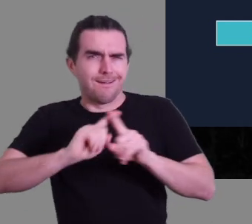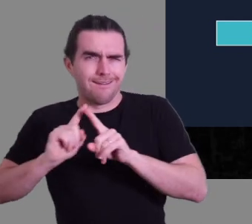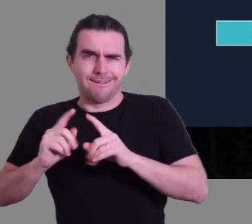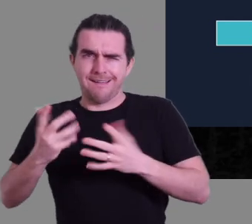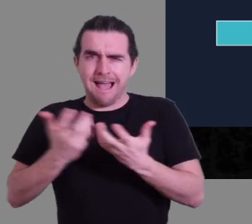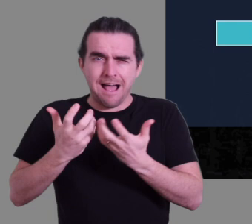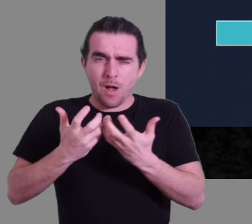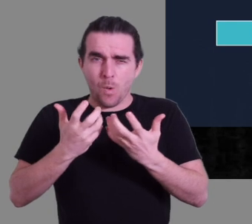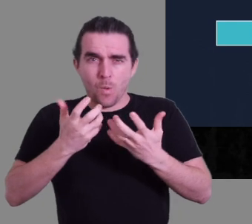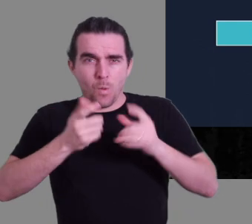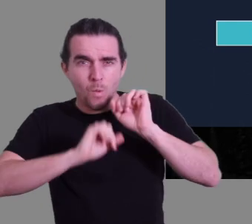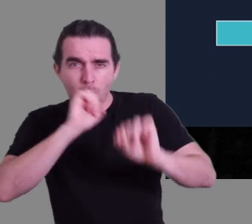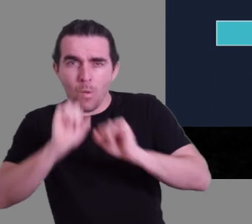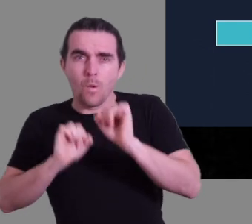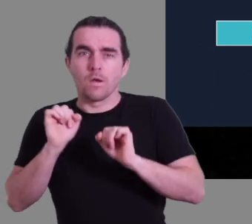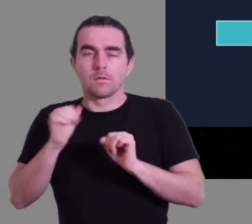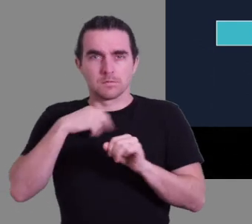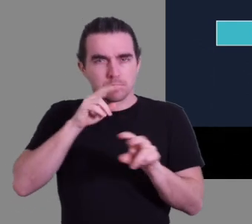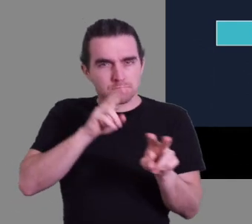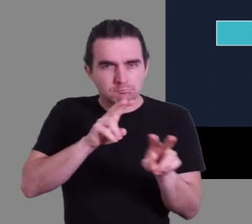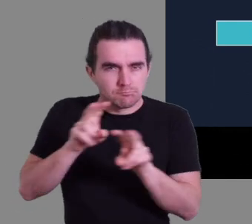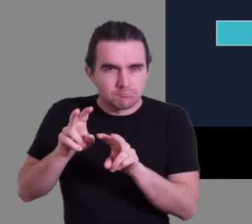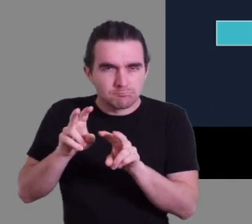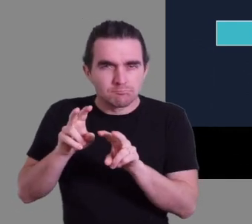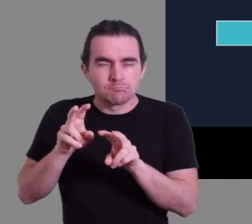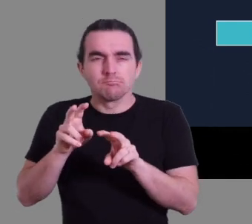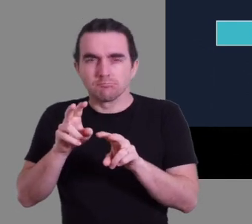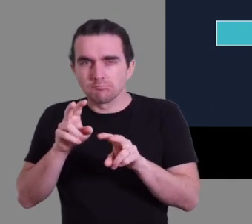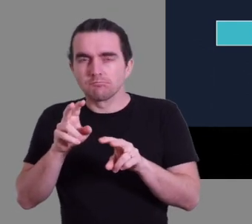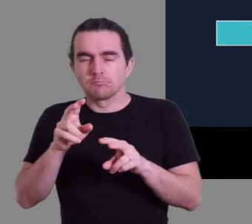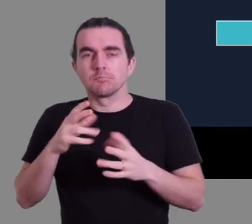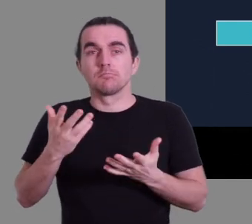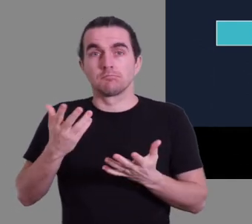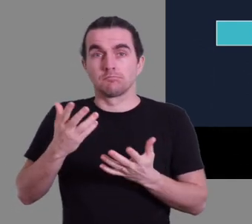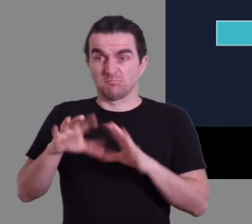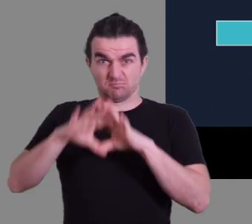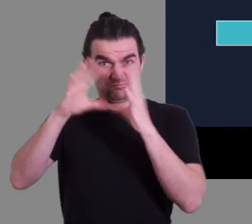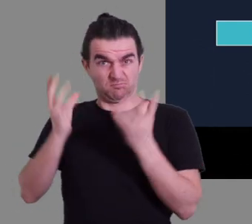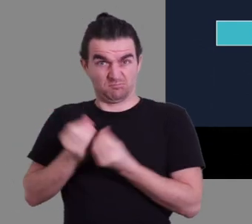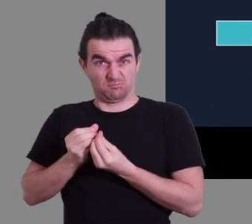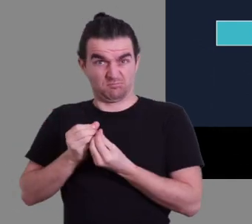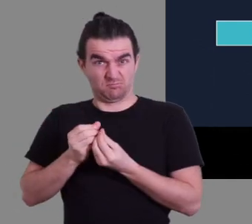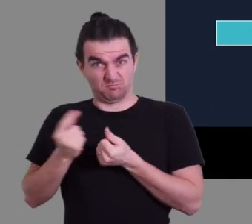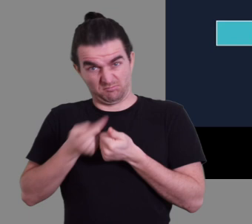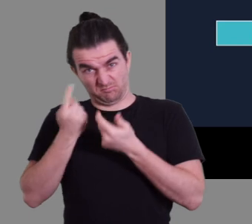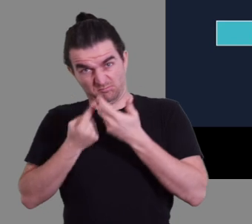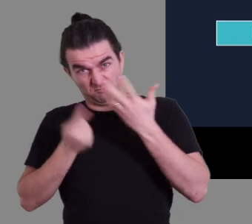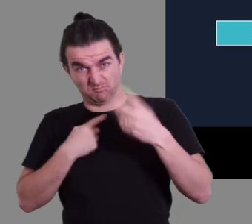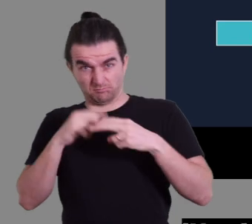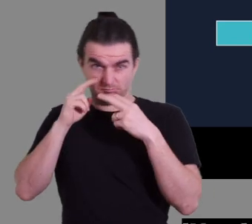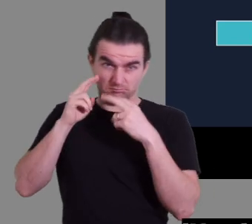those type of things that we would be looking at. And in all of that, Bish, the one at Paul, the top.